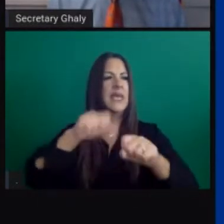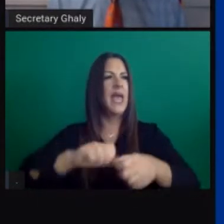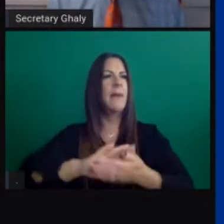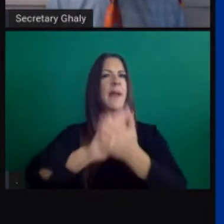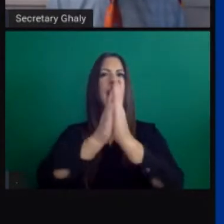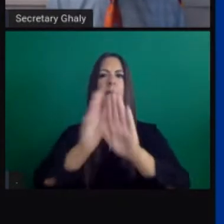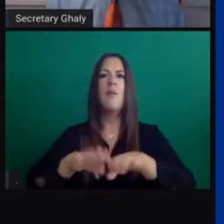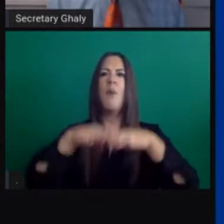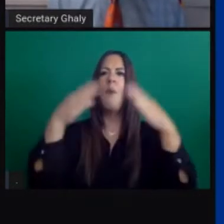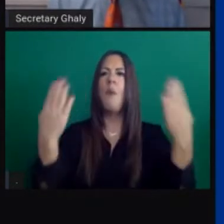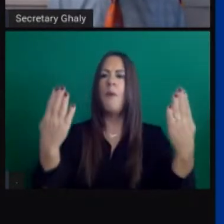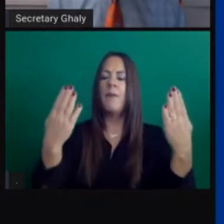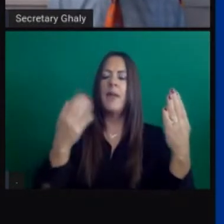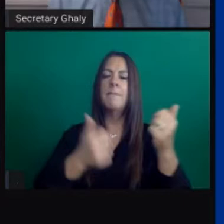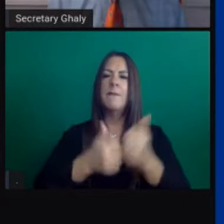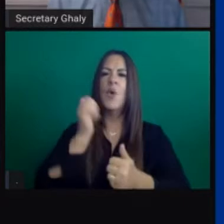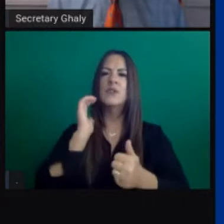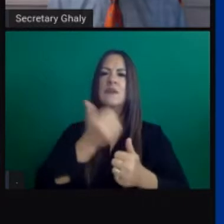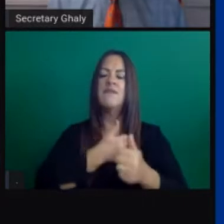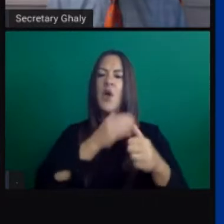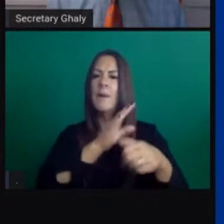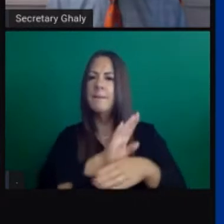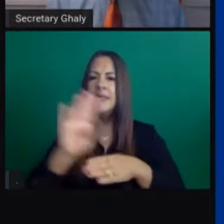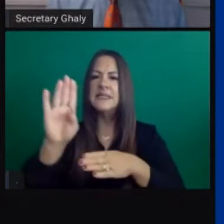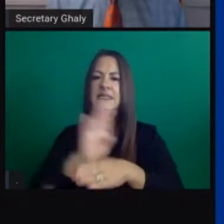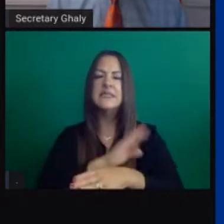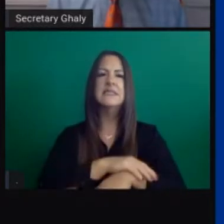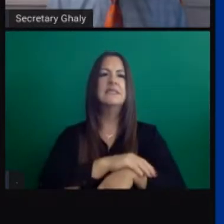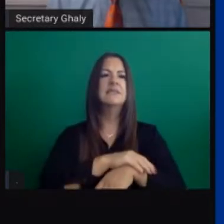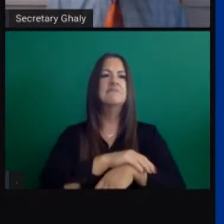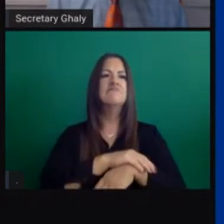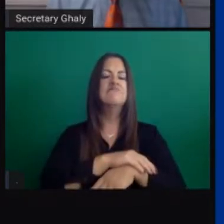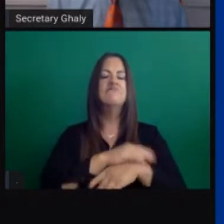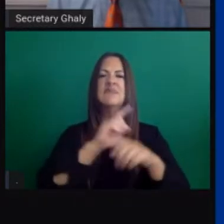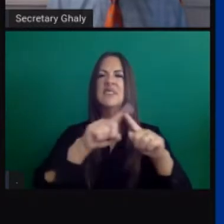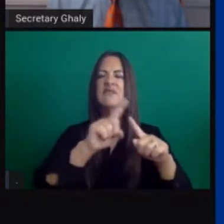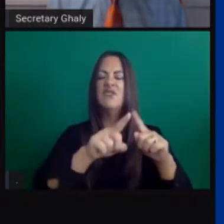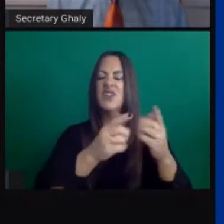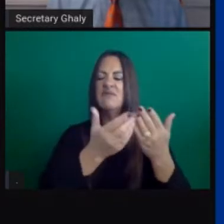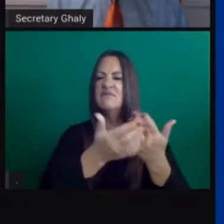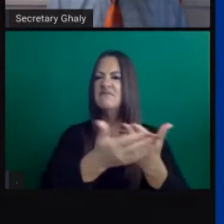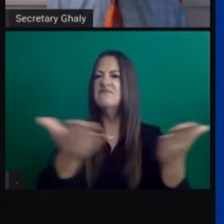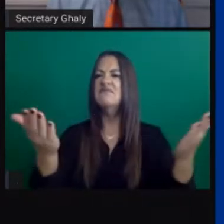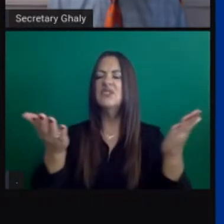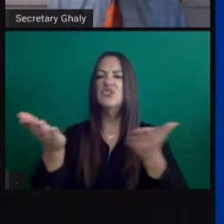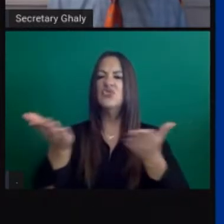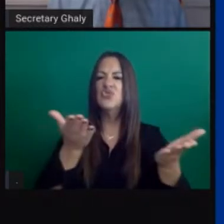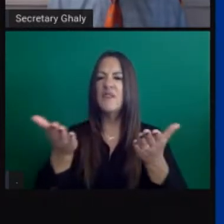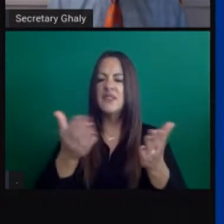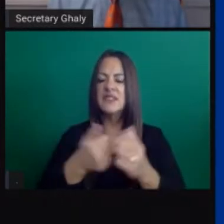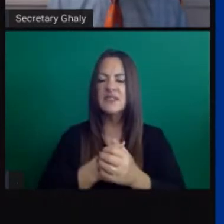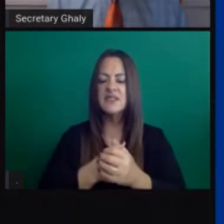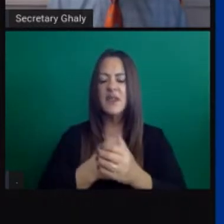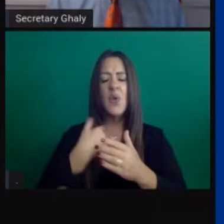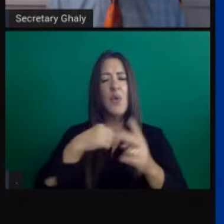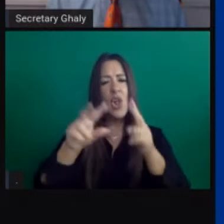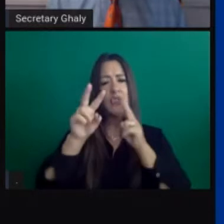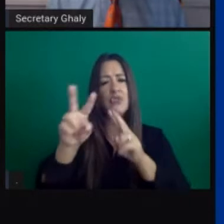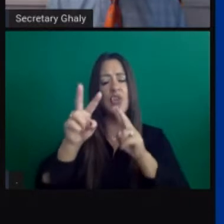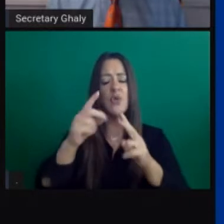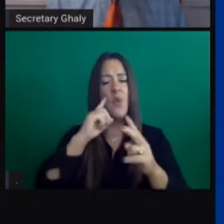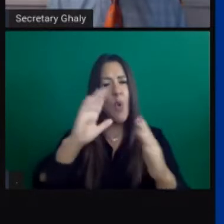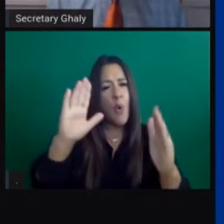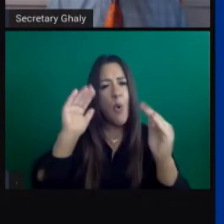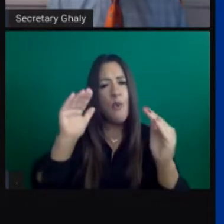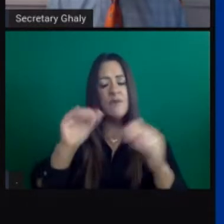reopen most of our society and our economy in many ways. And I know we're so hopeful to that. But at this